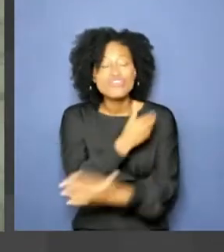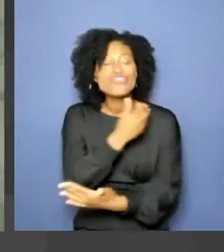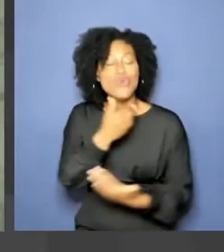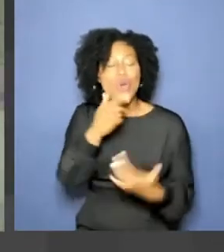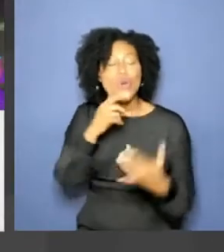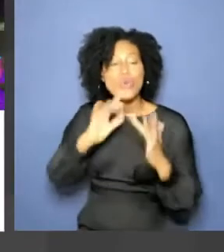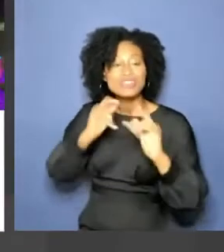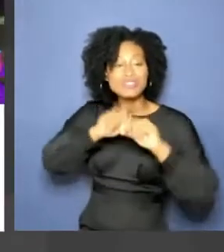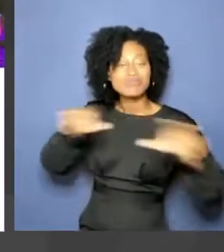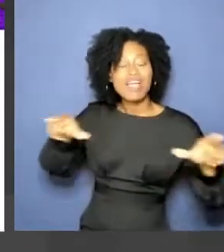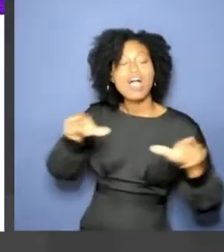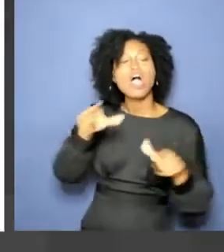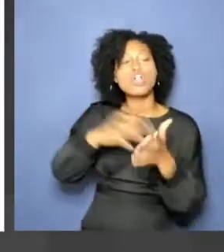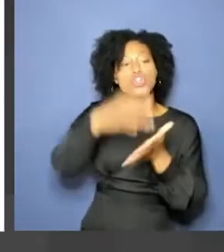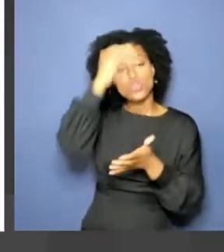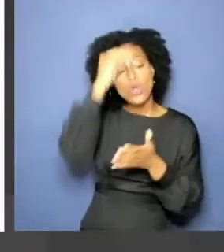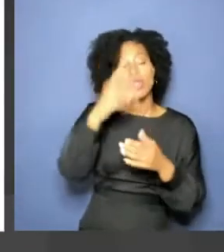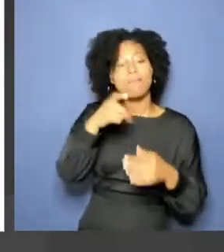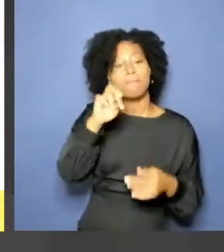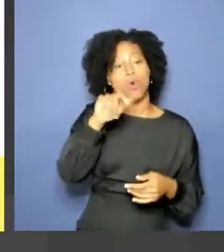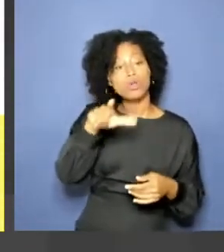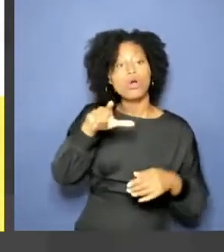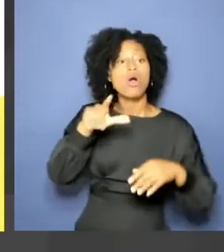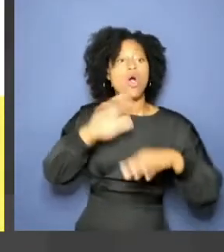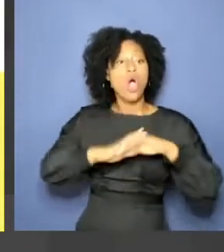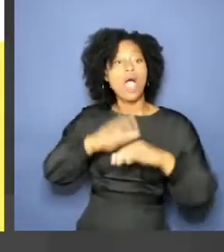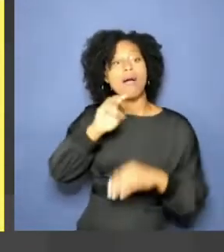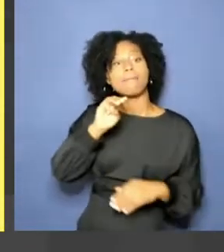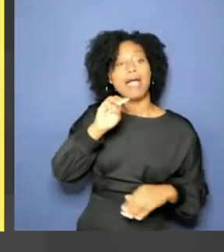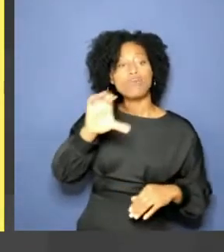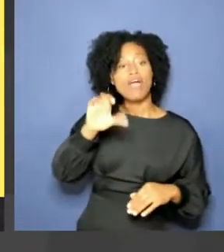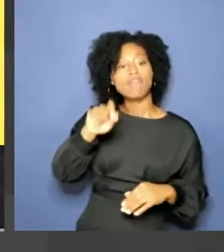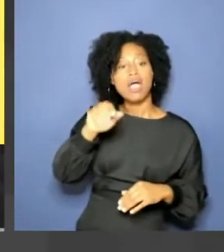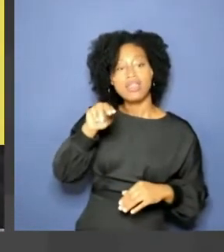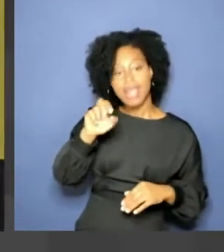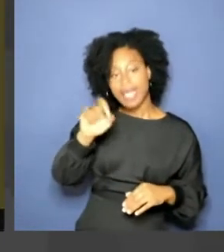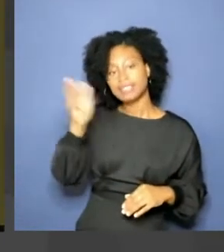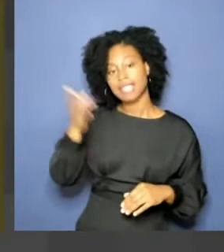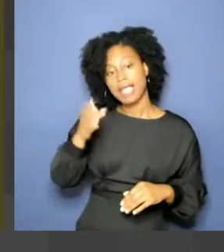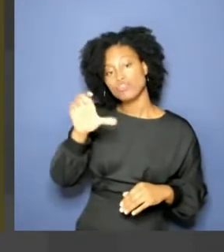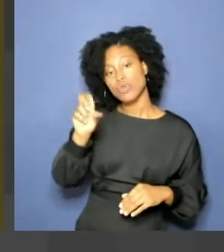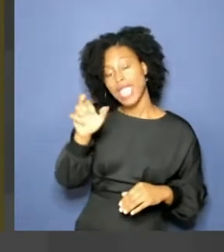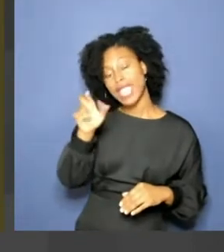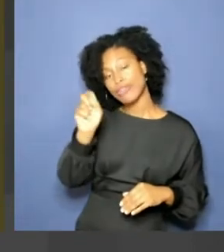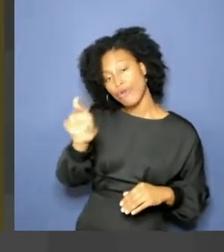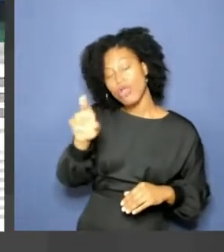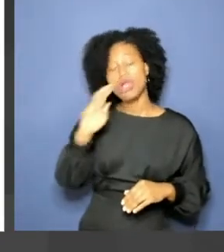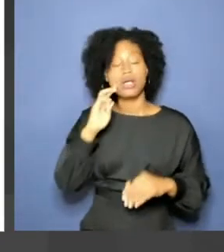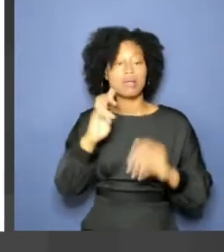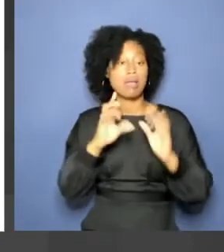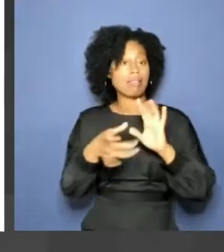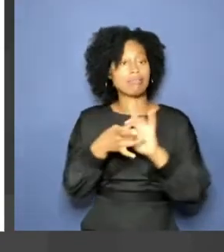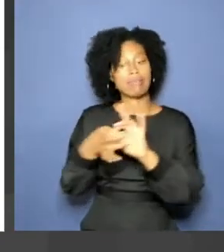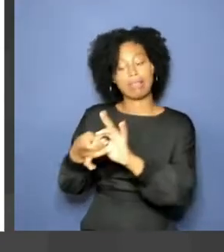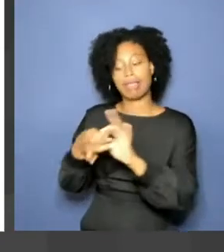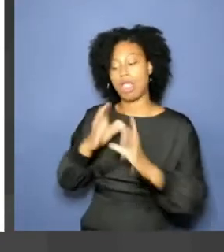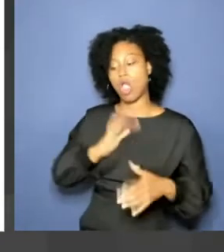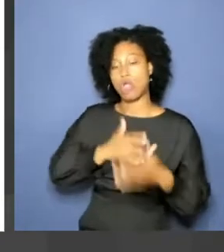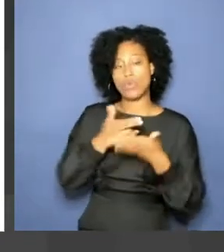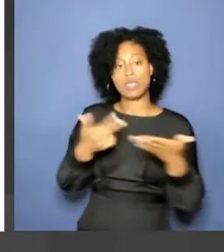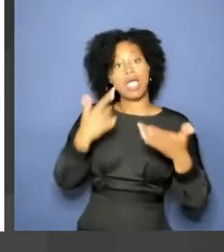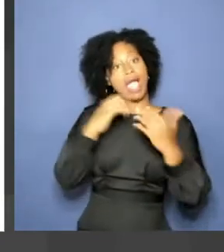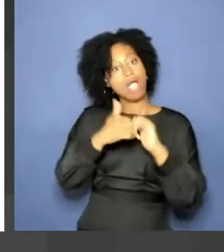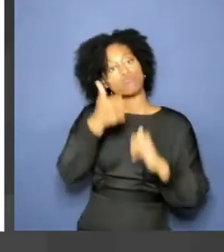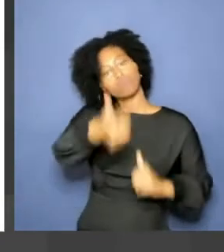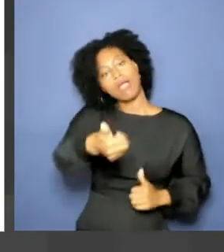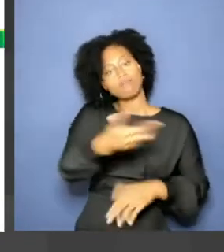on minecraft.net/creator. And on that site, it basically links out to all of our resources to how to learn how to become a creator, learn how Minecraft content